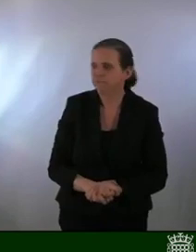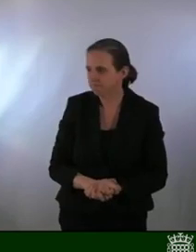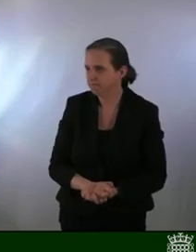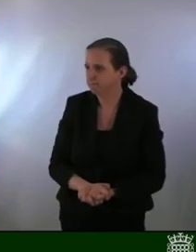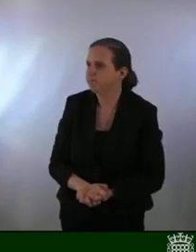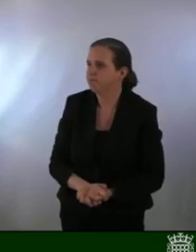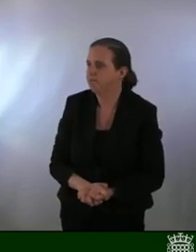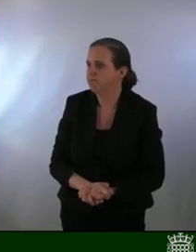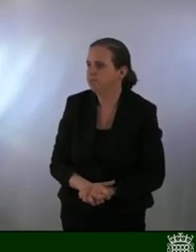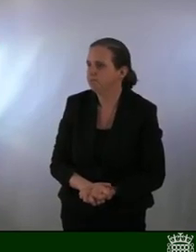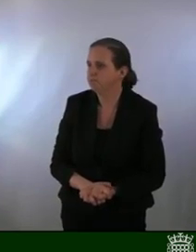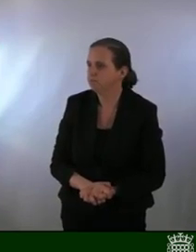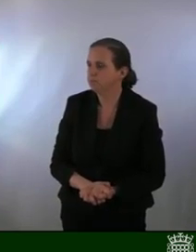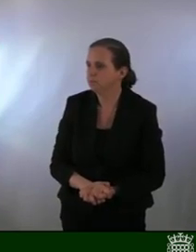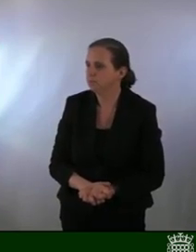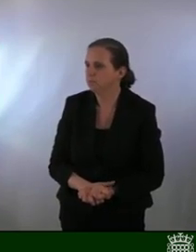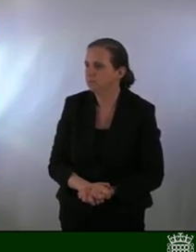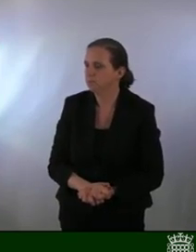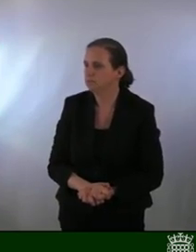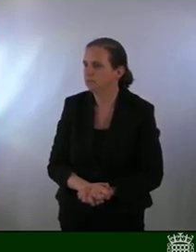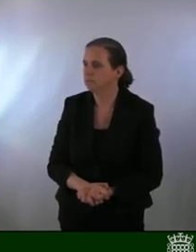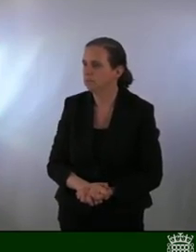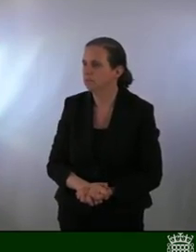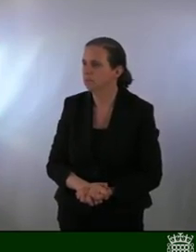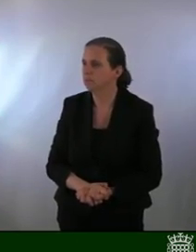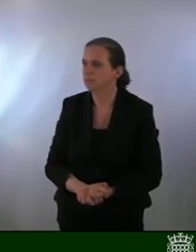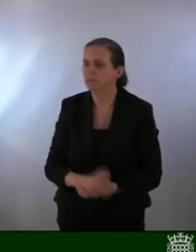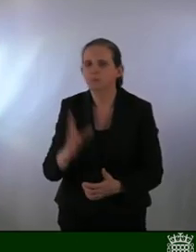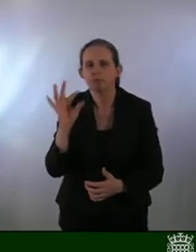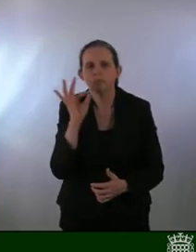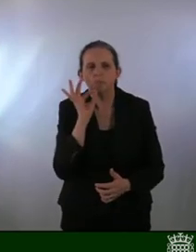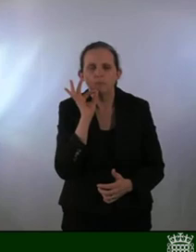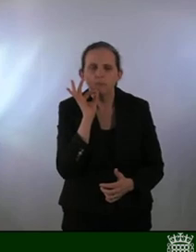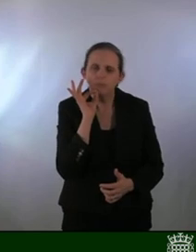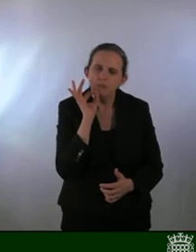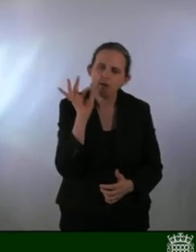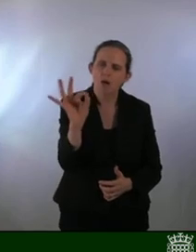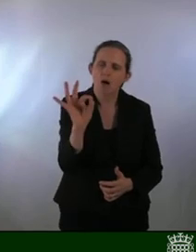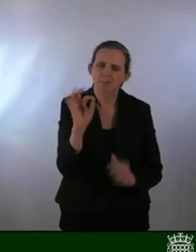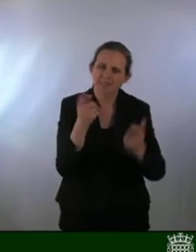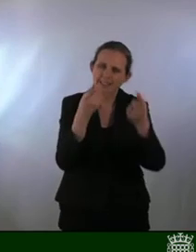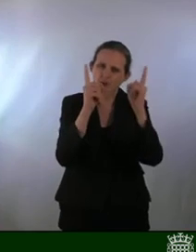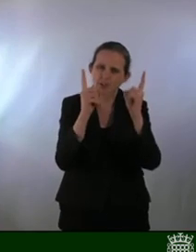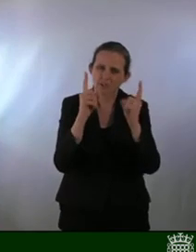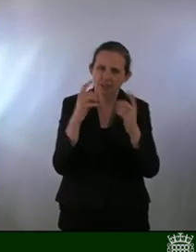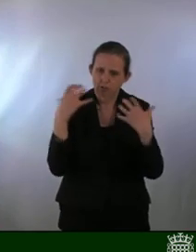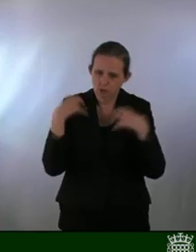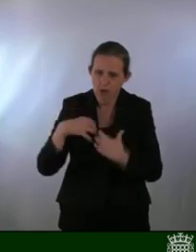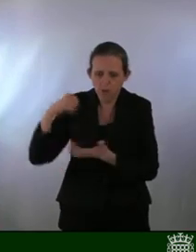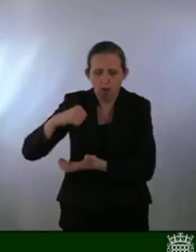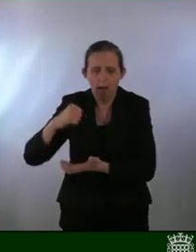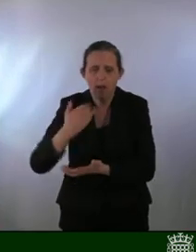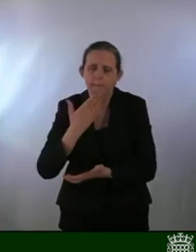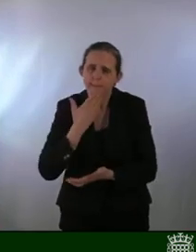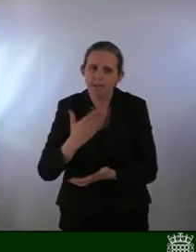Susan Ball-Potter. Can I ask that the Secretary of State and the Chancellor, at the very least, write to all members of this House this week with what